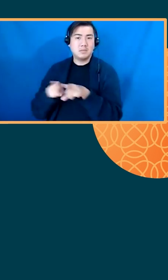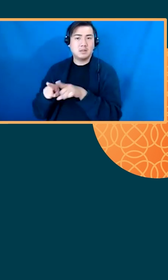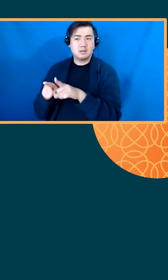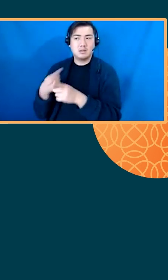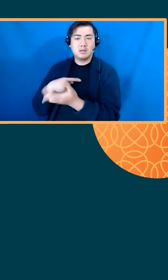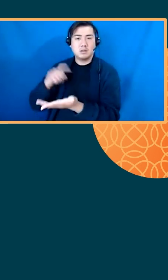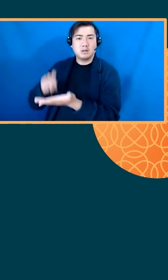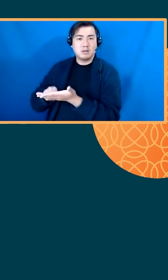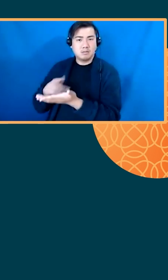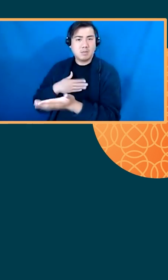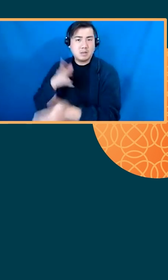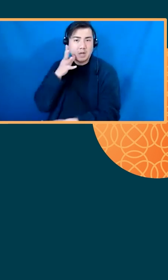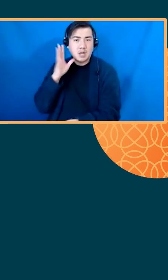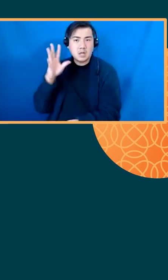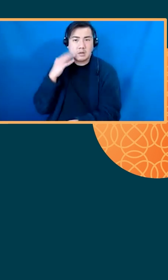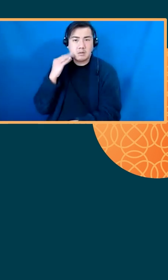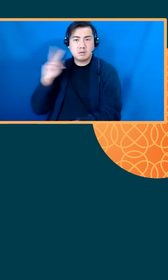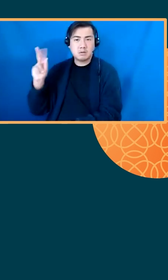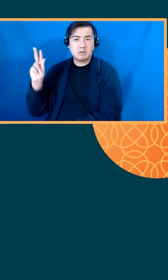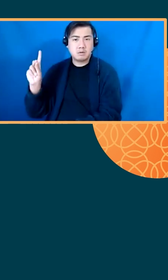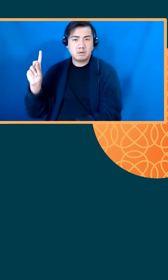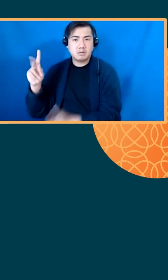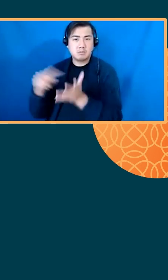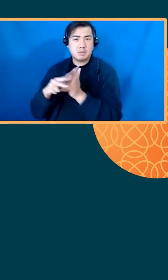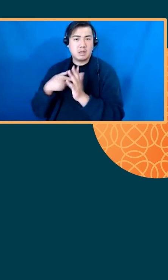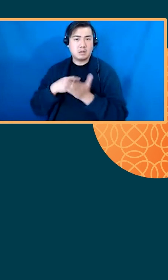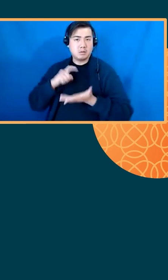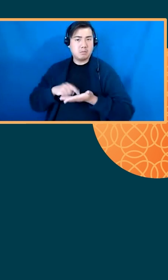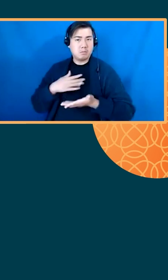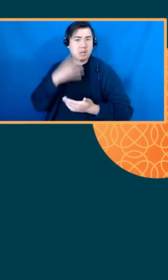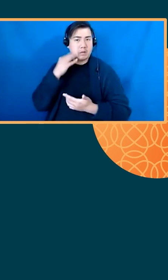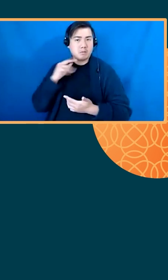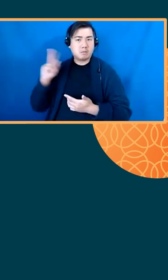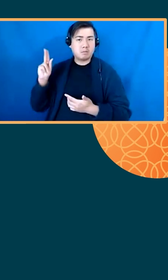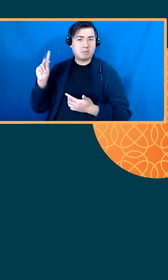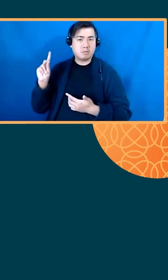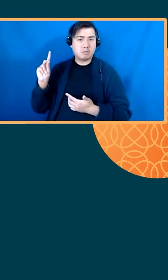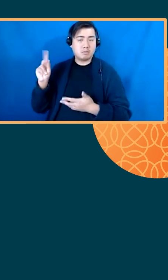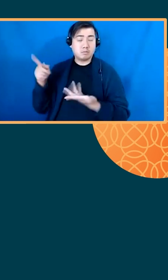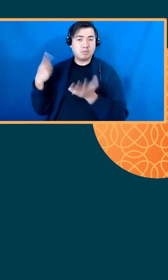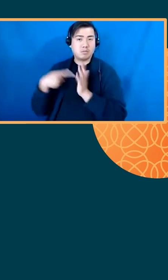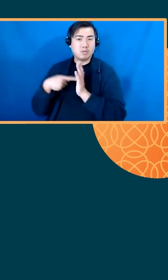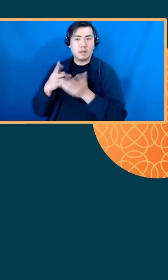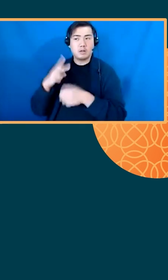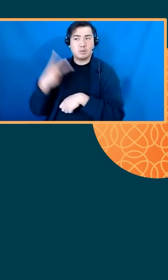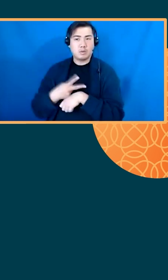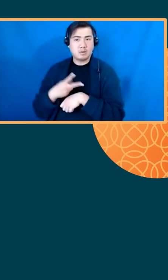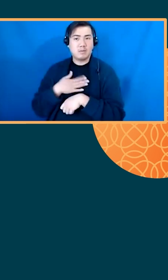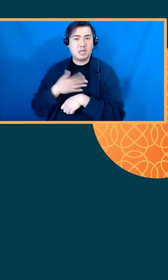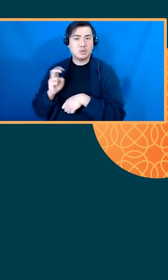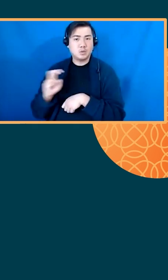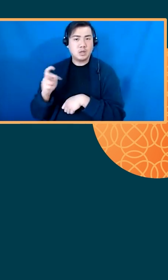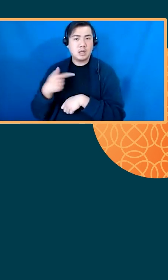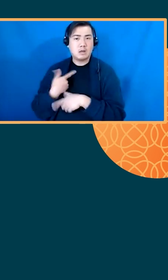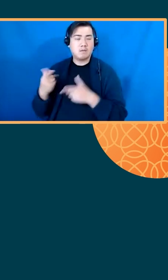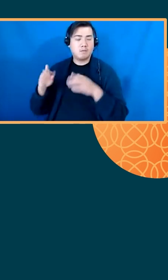experience is that I can acknowledge the validity of my own. So today on this journey, I'm focusing on the